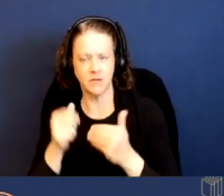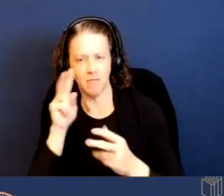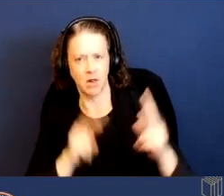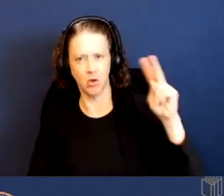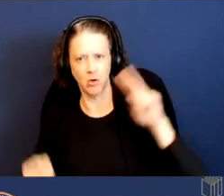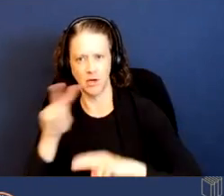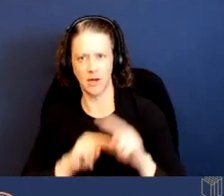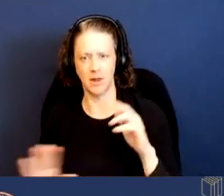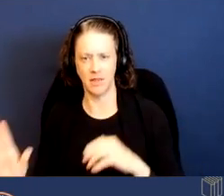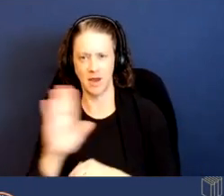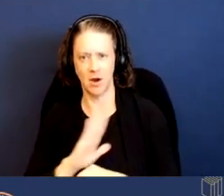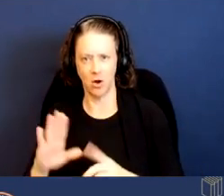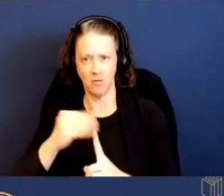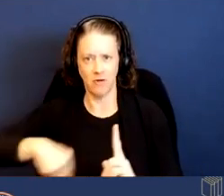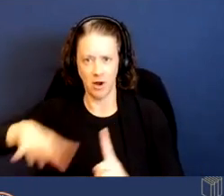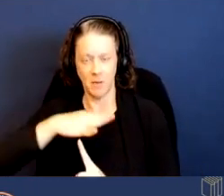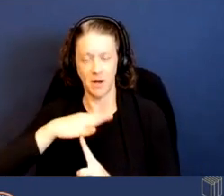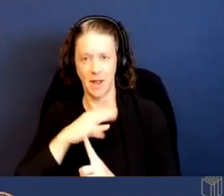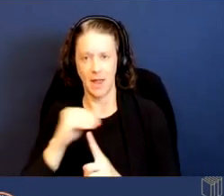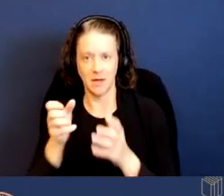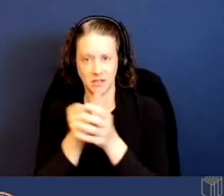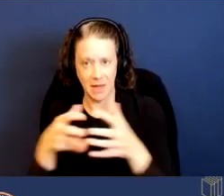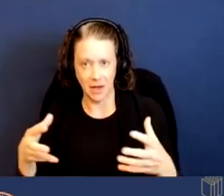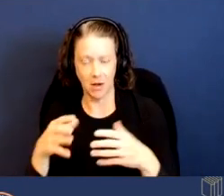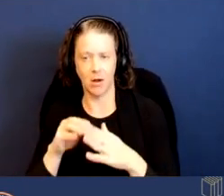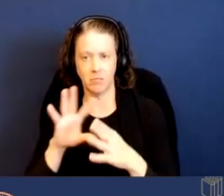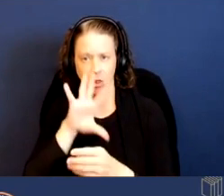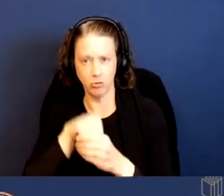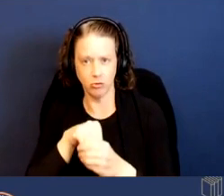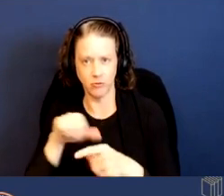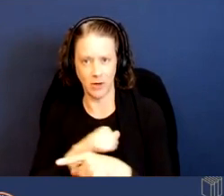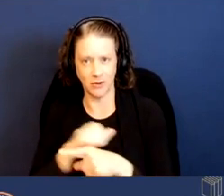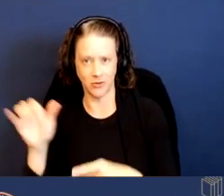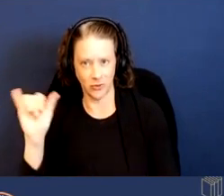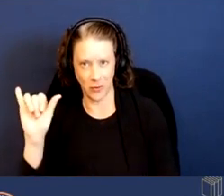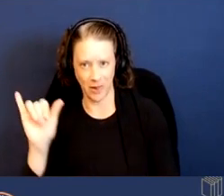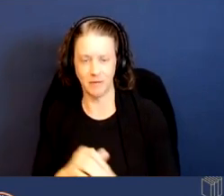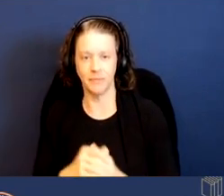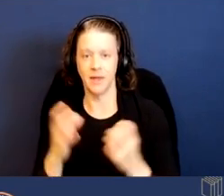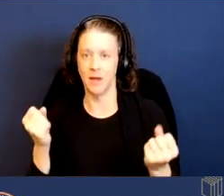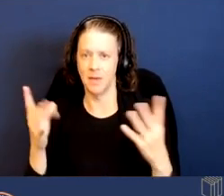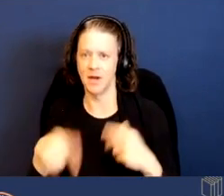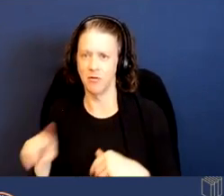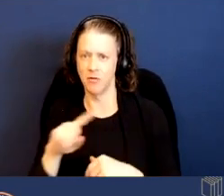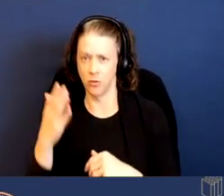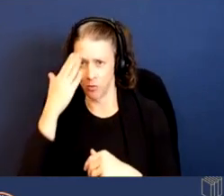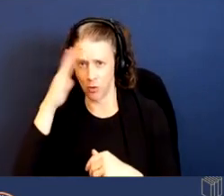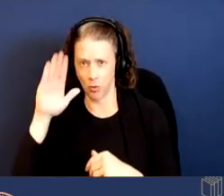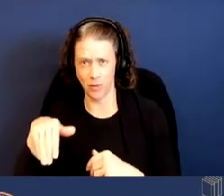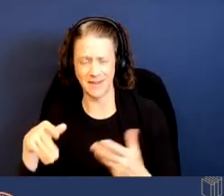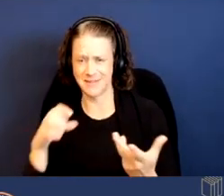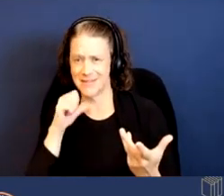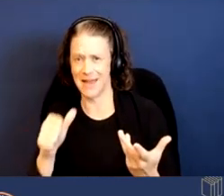their environment and expanding on inclusive practices as well, which many of is not